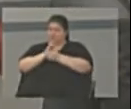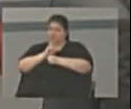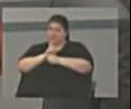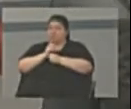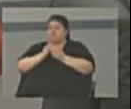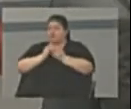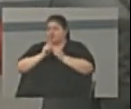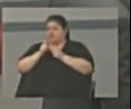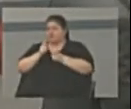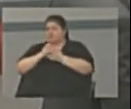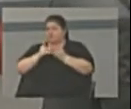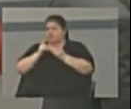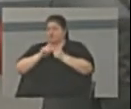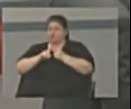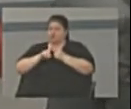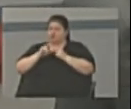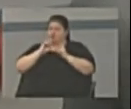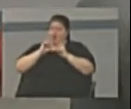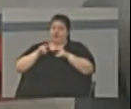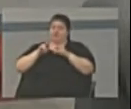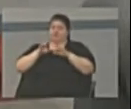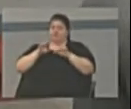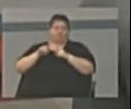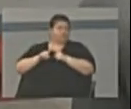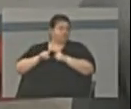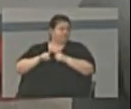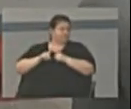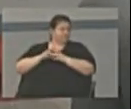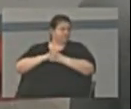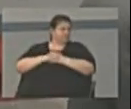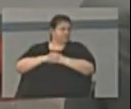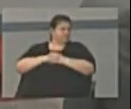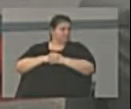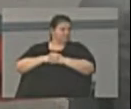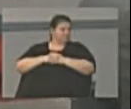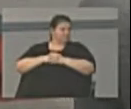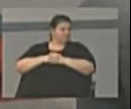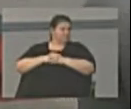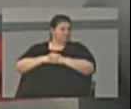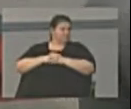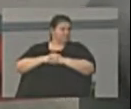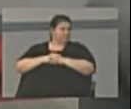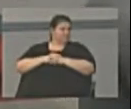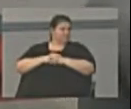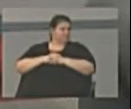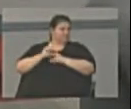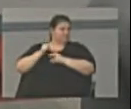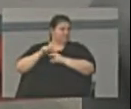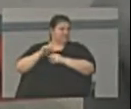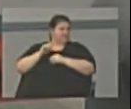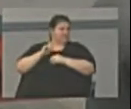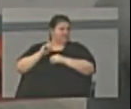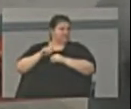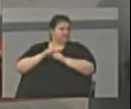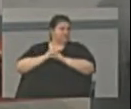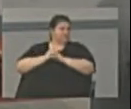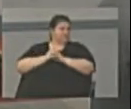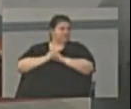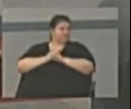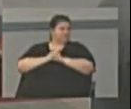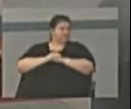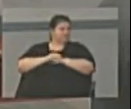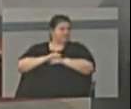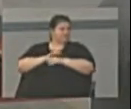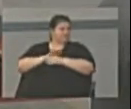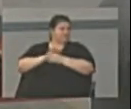to react to. Right. As we develop it. So absolutely. All right. Do any of my colleagues have any questions? Mr. Ricks. No question.